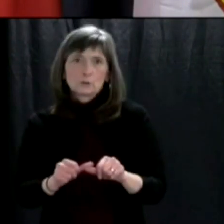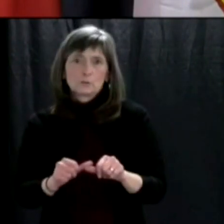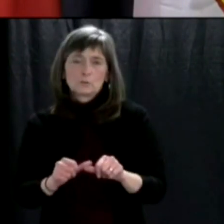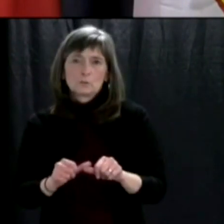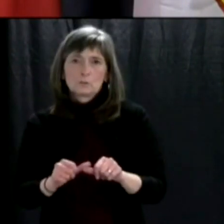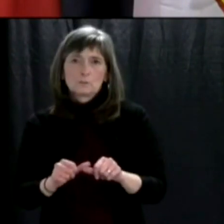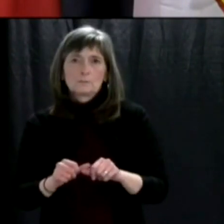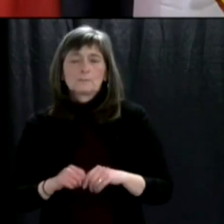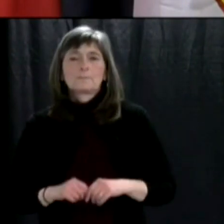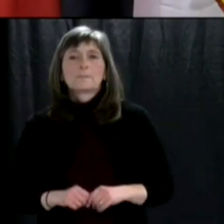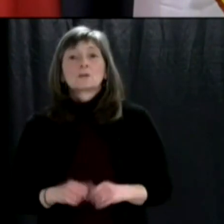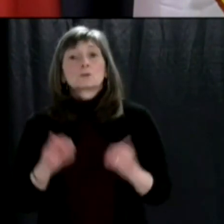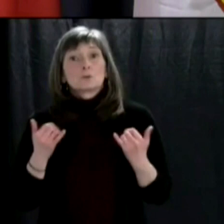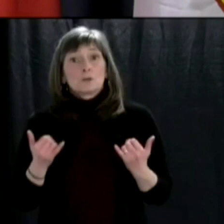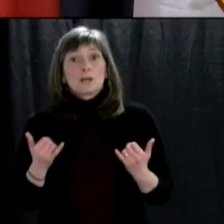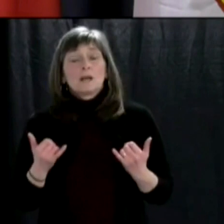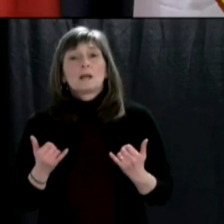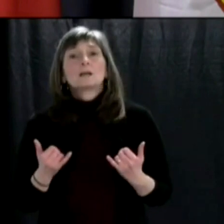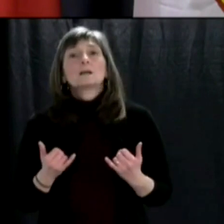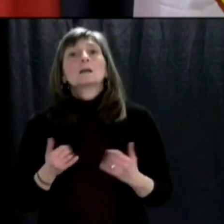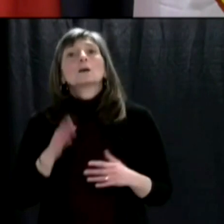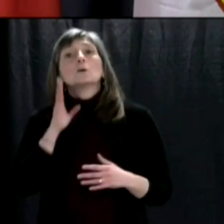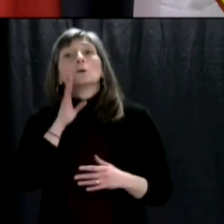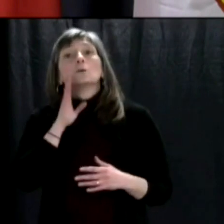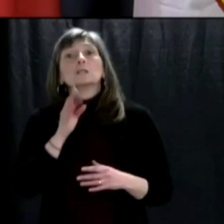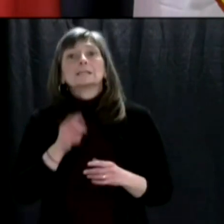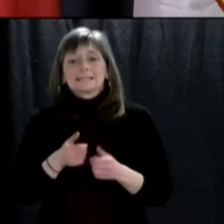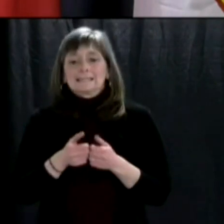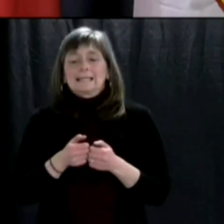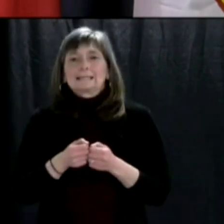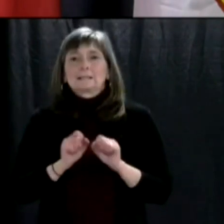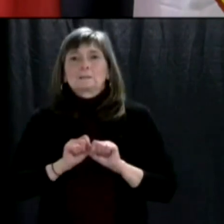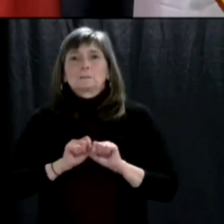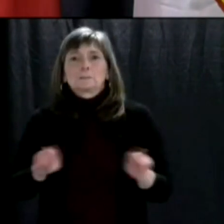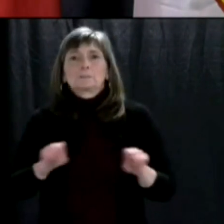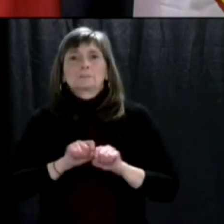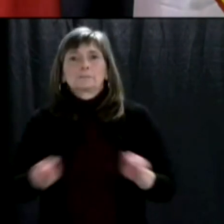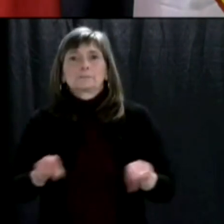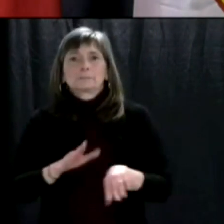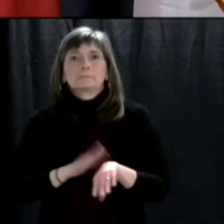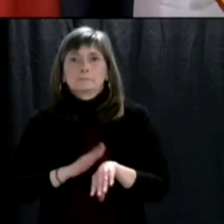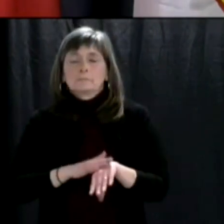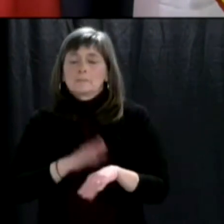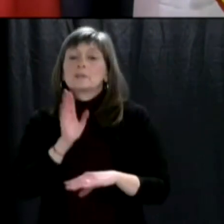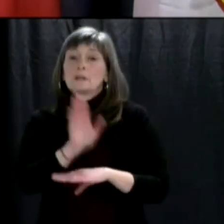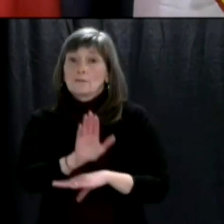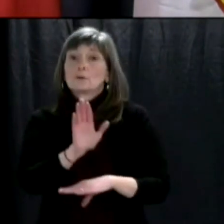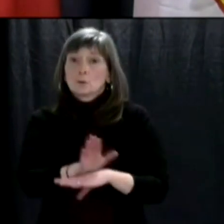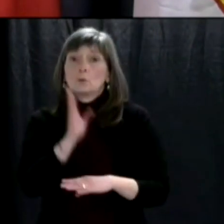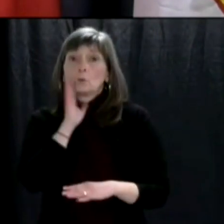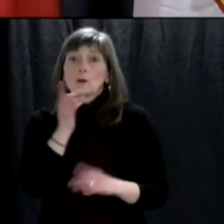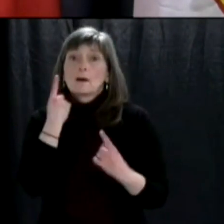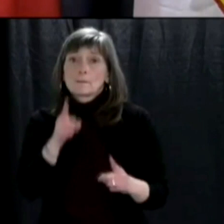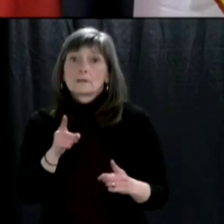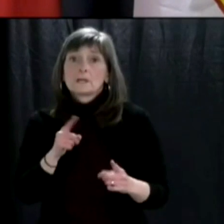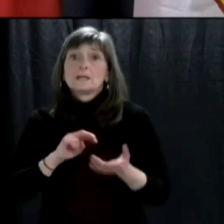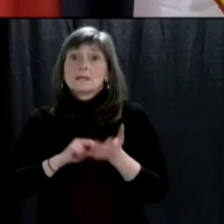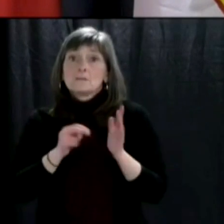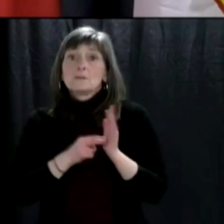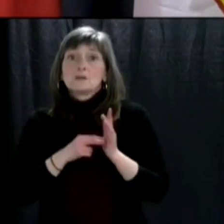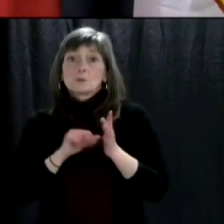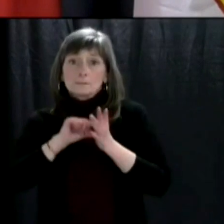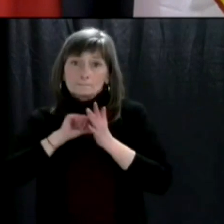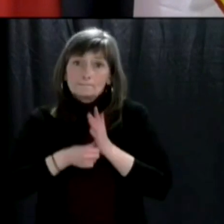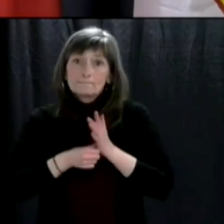the province this afternoon with a text alert message. This will be a critical reminder for everyone